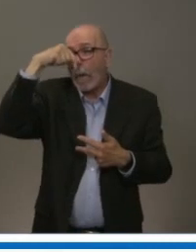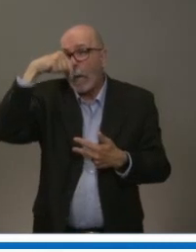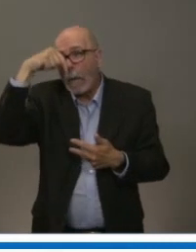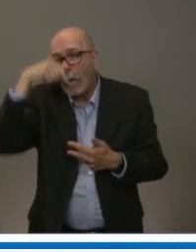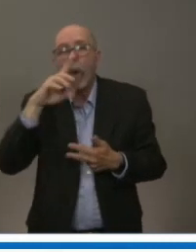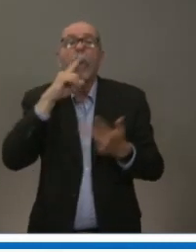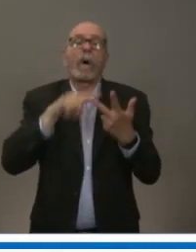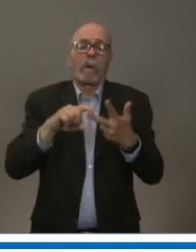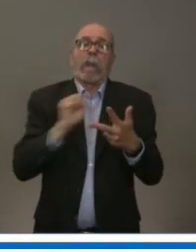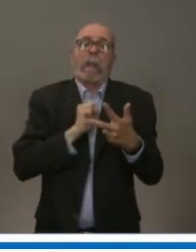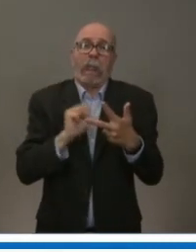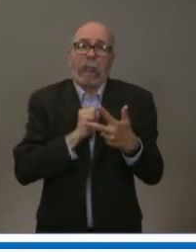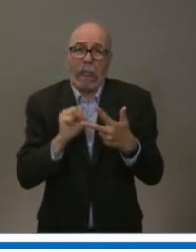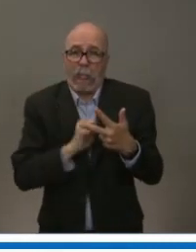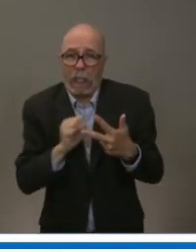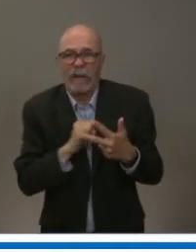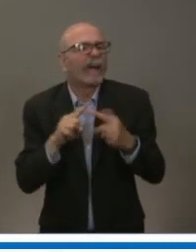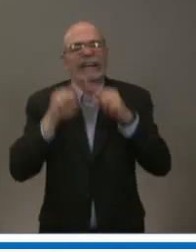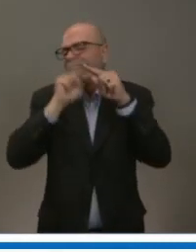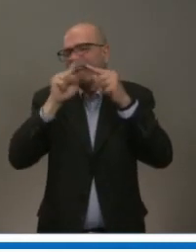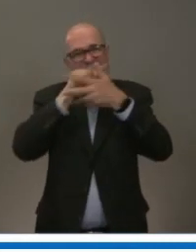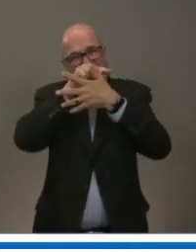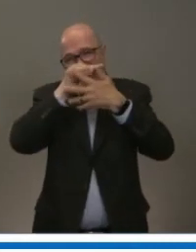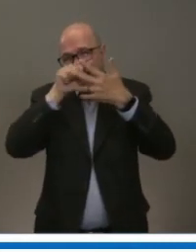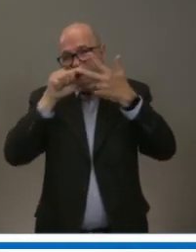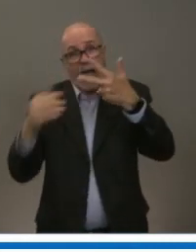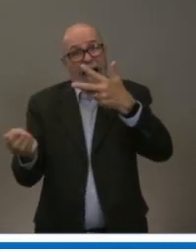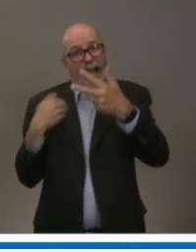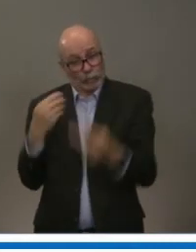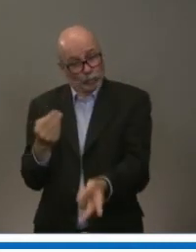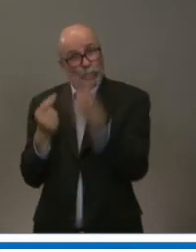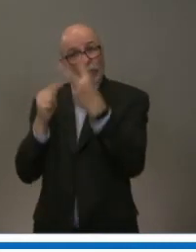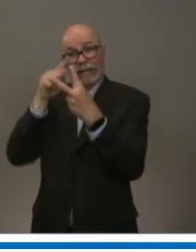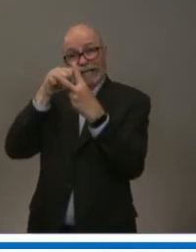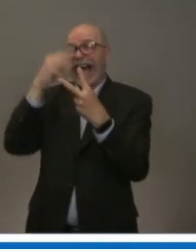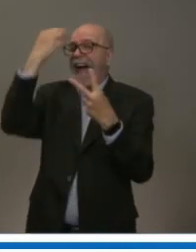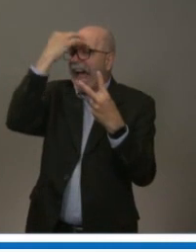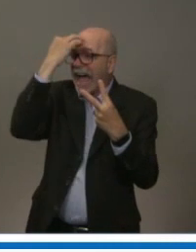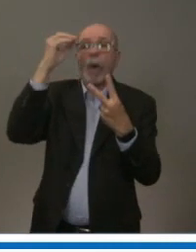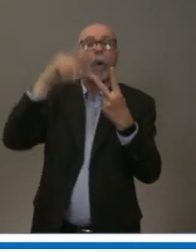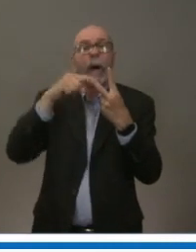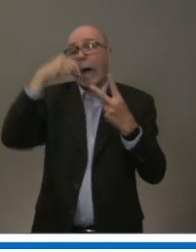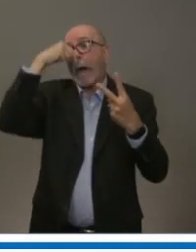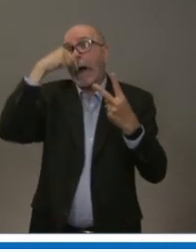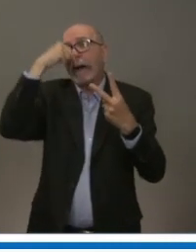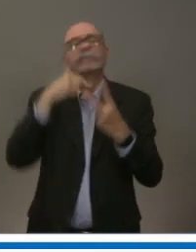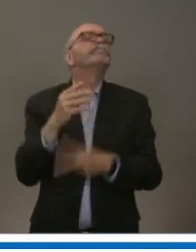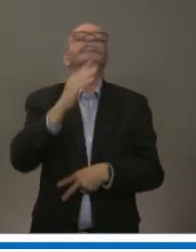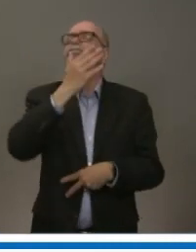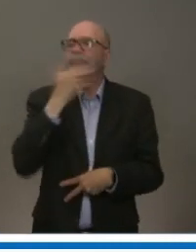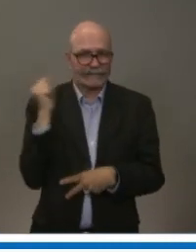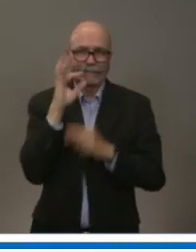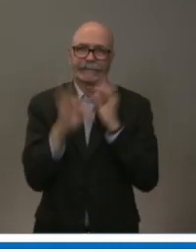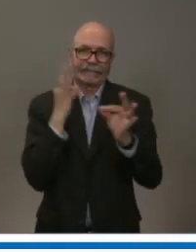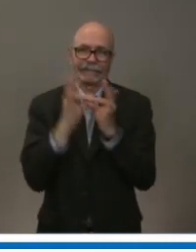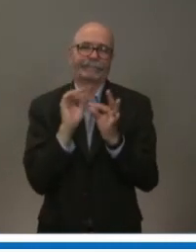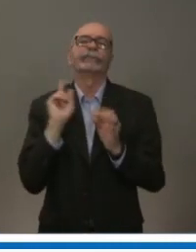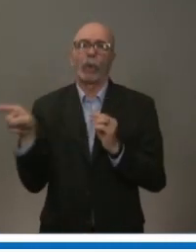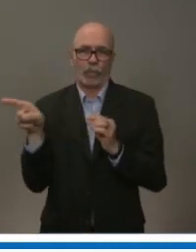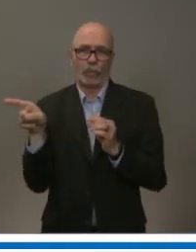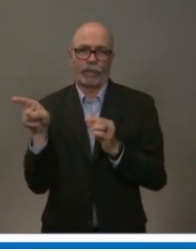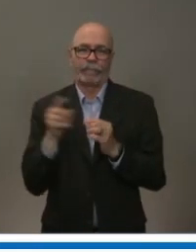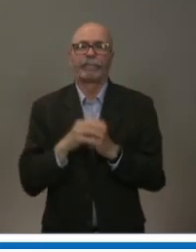COVID infection, if at all possible, if they have access to the internet, going on to